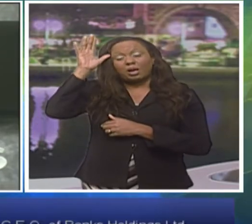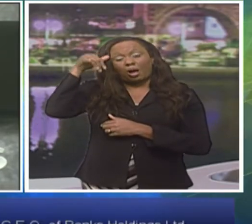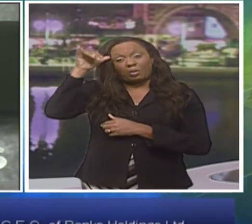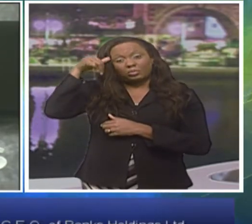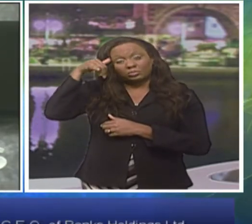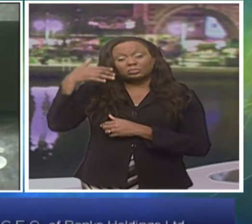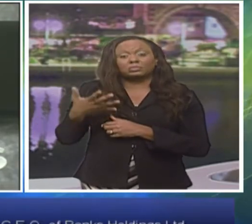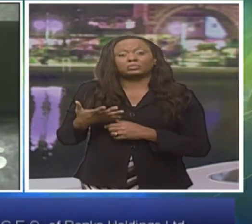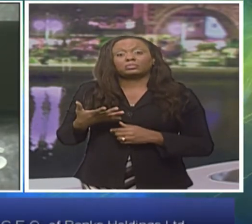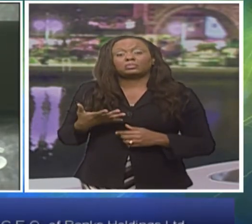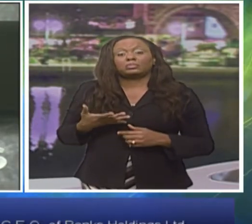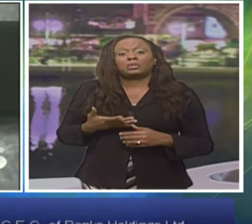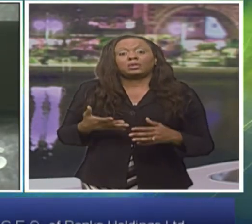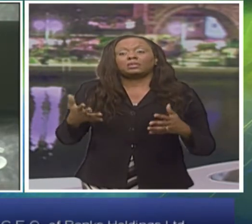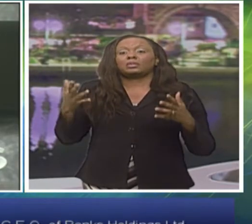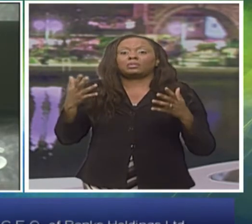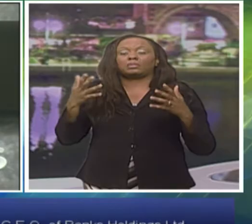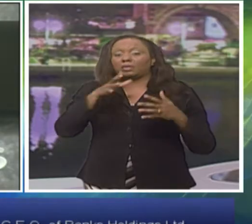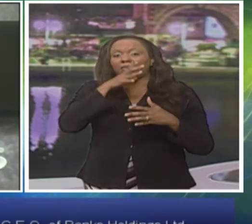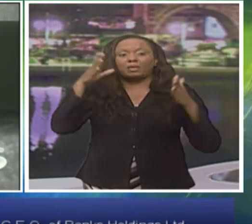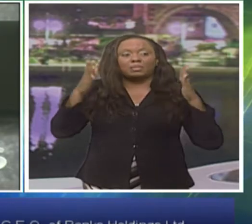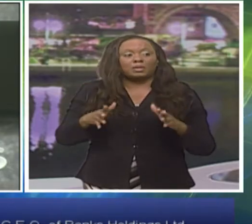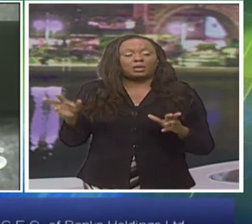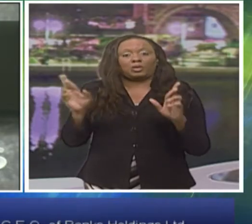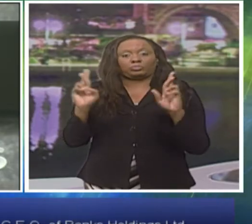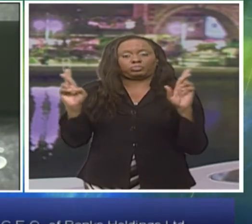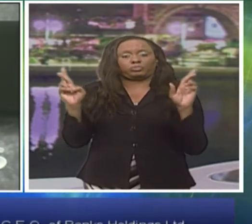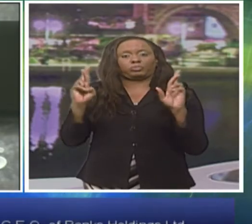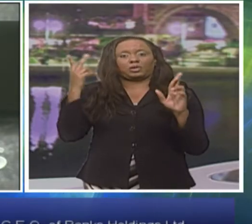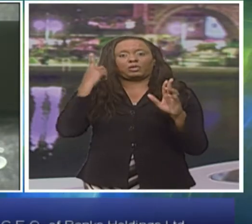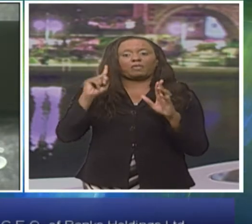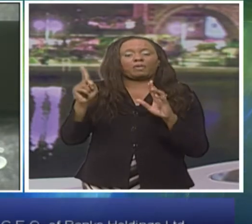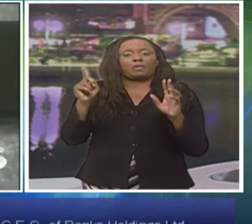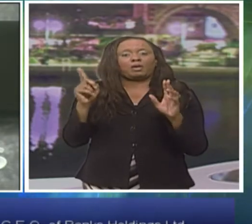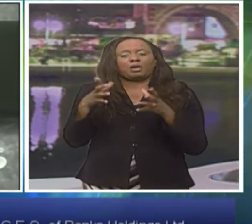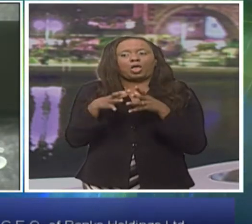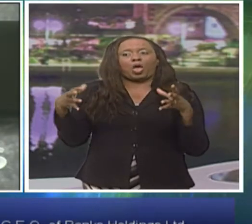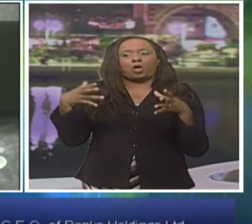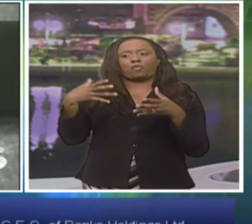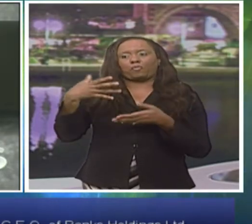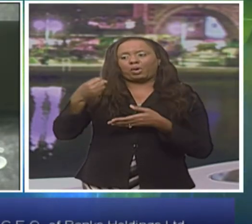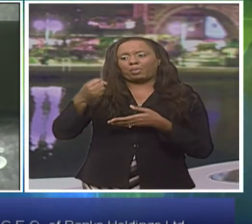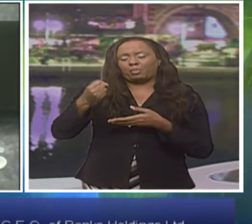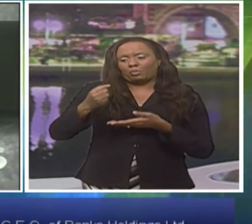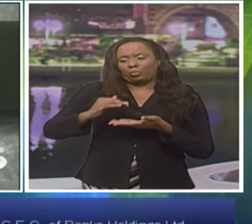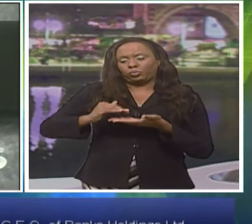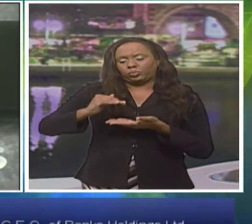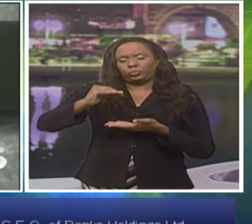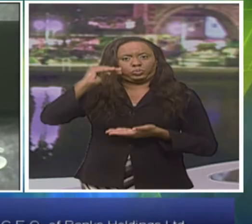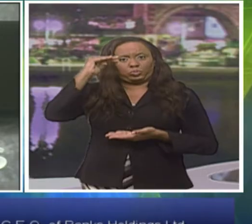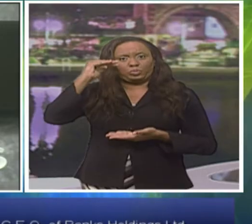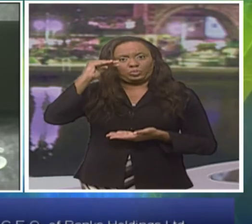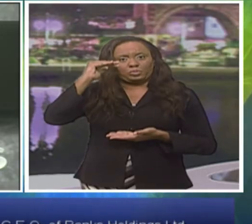2017. So they are already prepared themselves for the spike in sales, or the lift in sales that the cess is